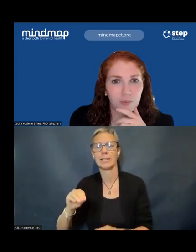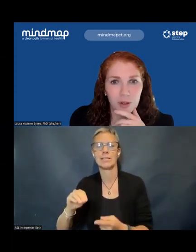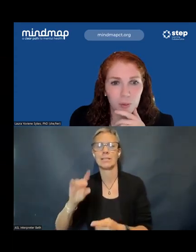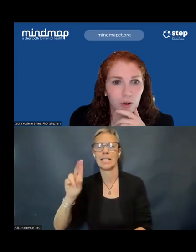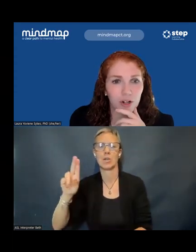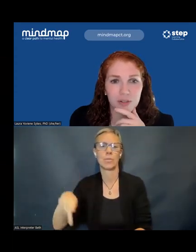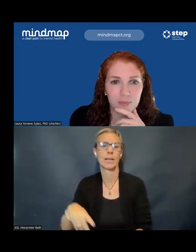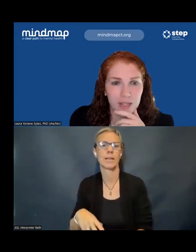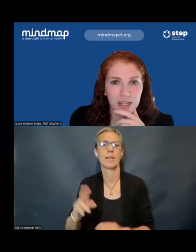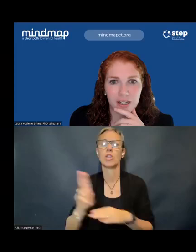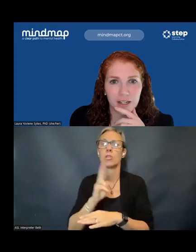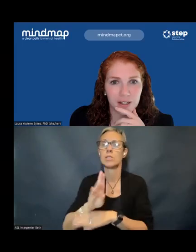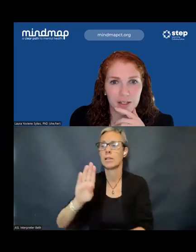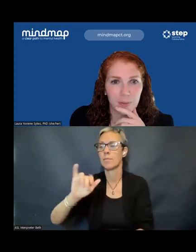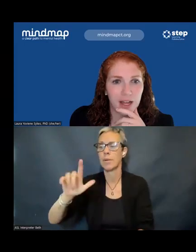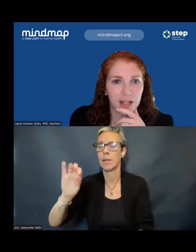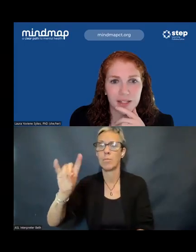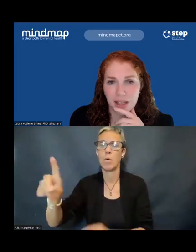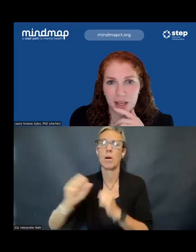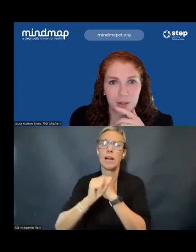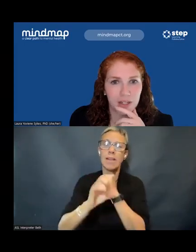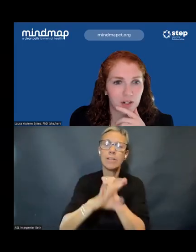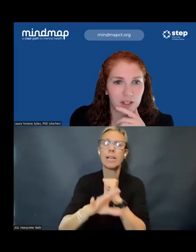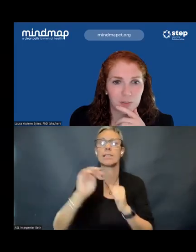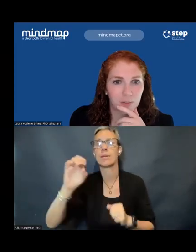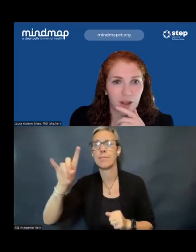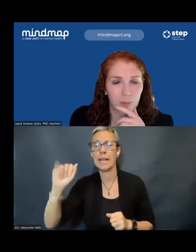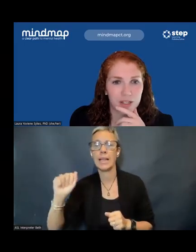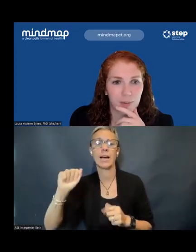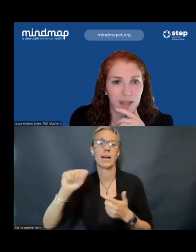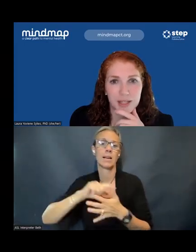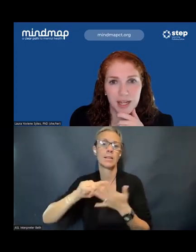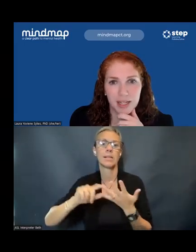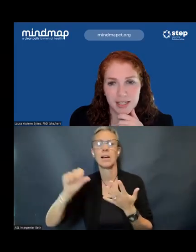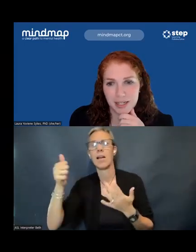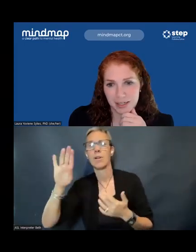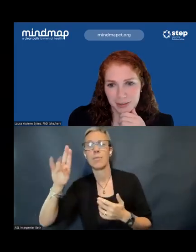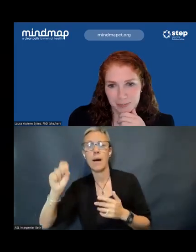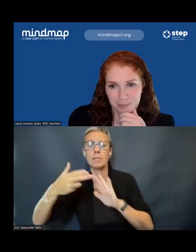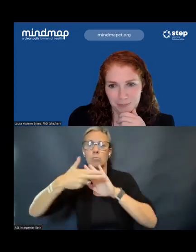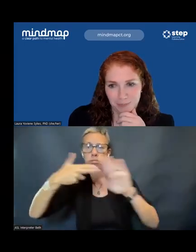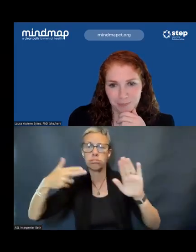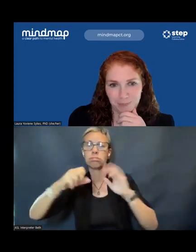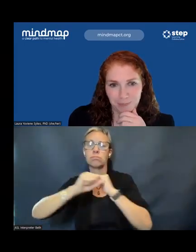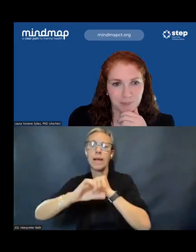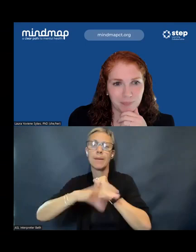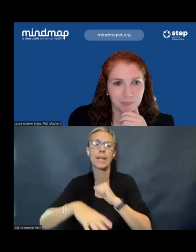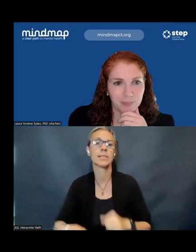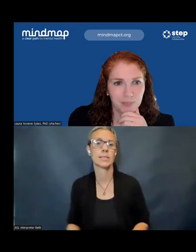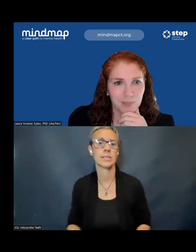Use of billboards, media spots, additionally other bus campaigns. Next.